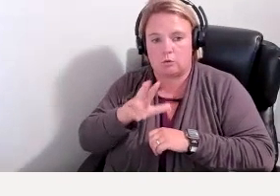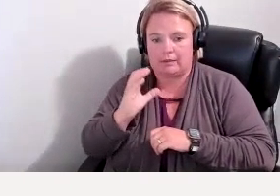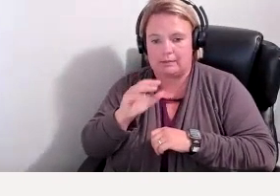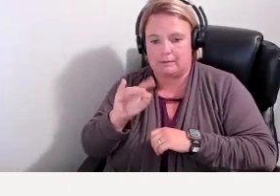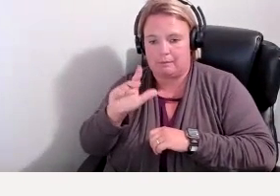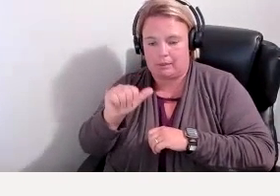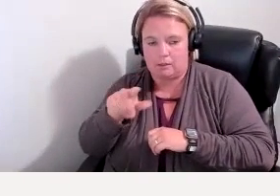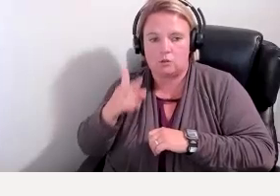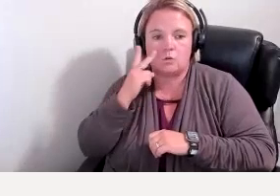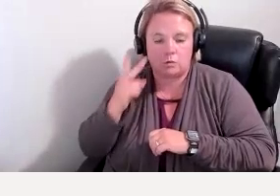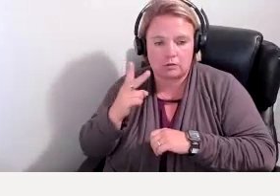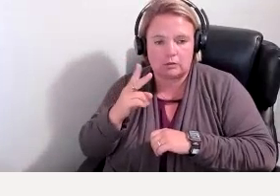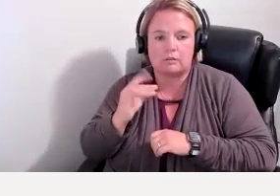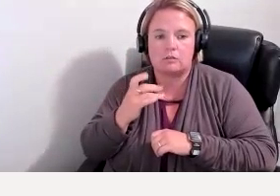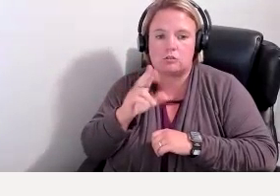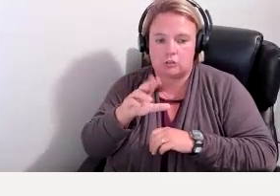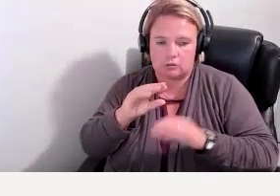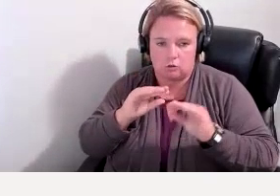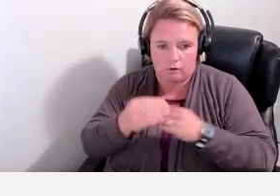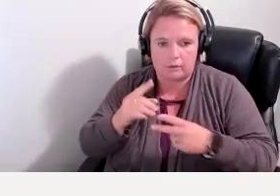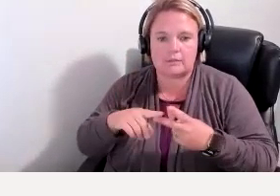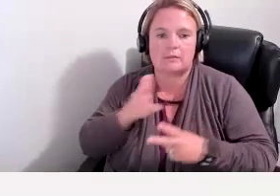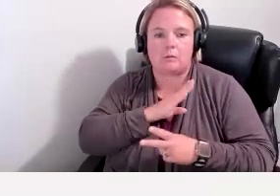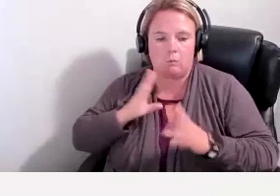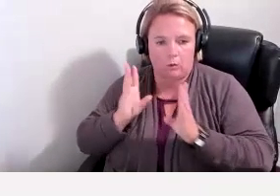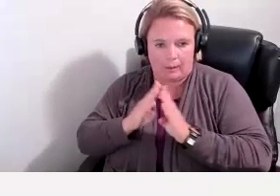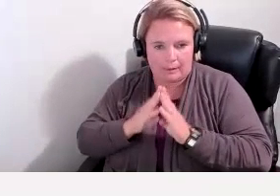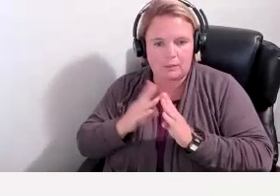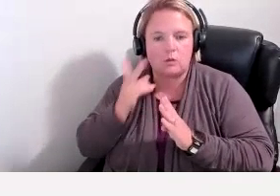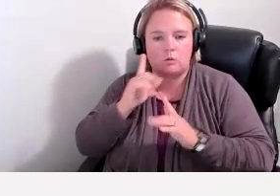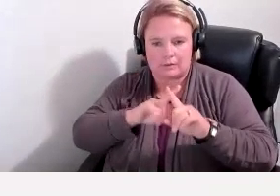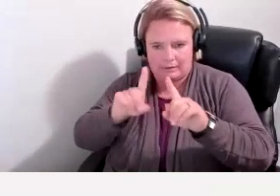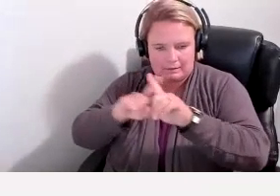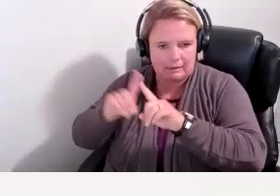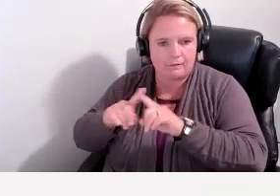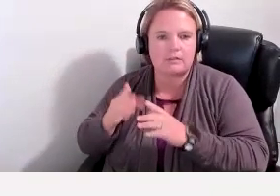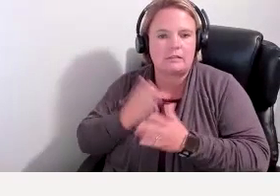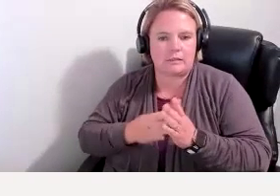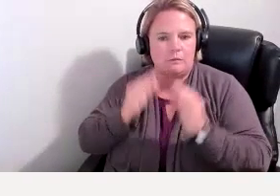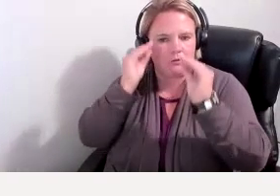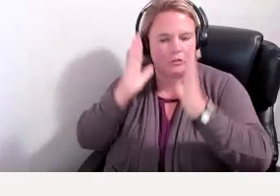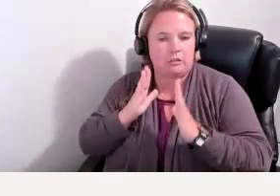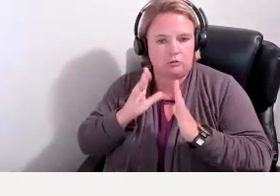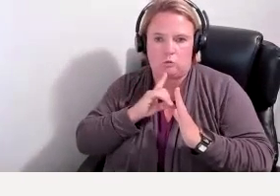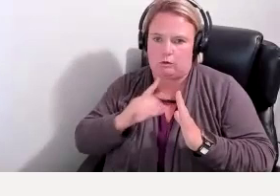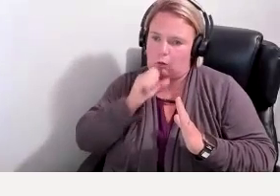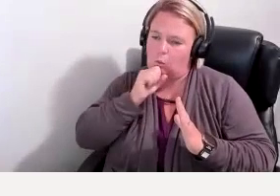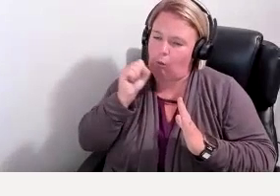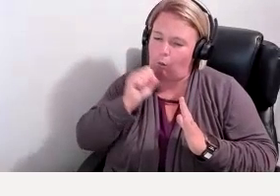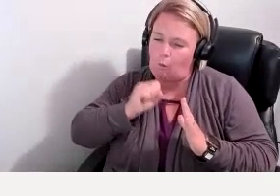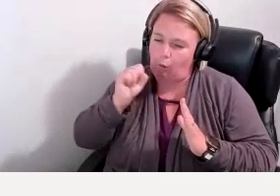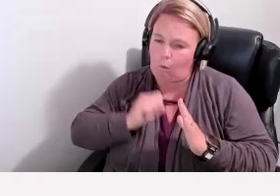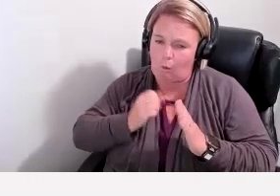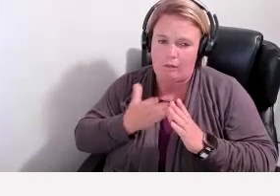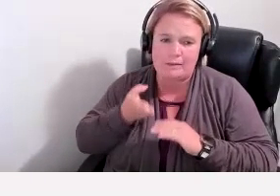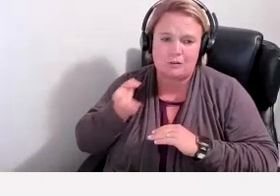see the Chancellor's Office board meetings. You'll see a lot of other content, even some of our instructors. Really old content is still in